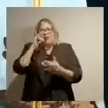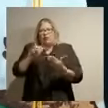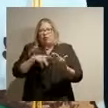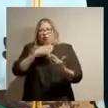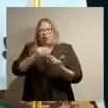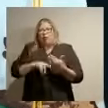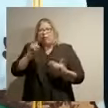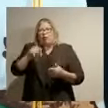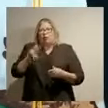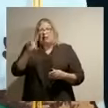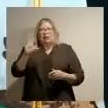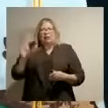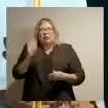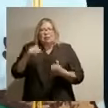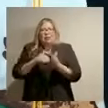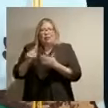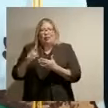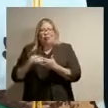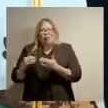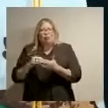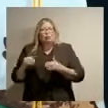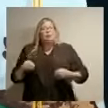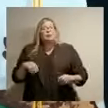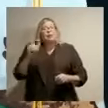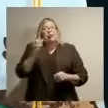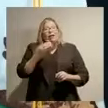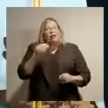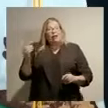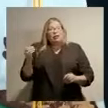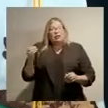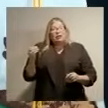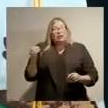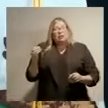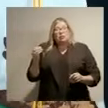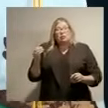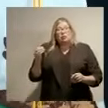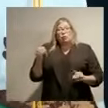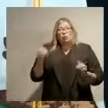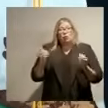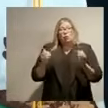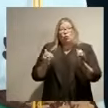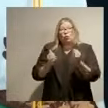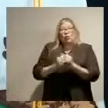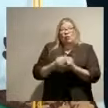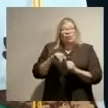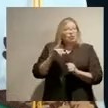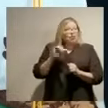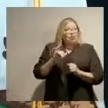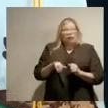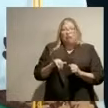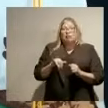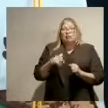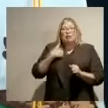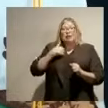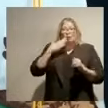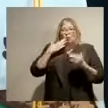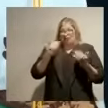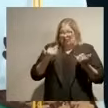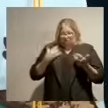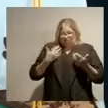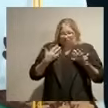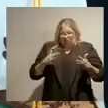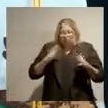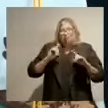$1.75 billion. And with that, I will open it up to